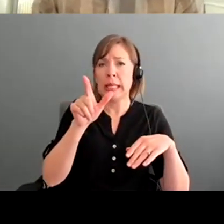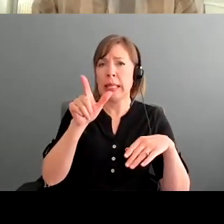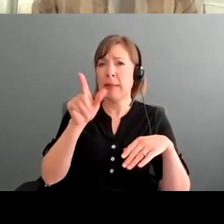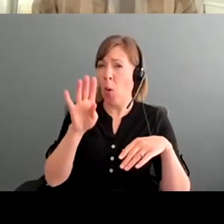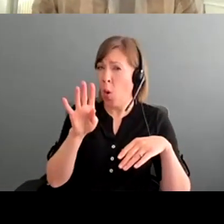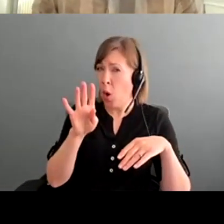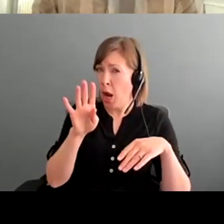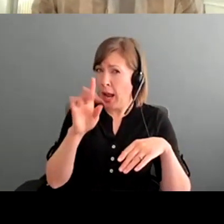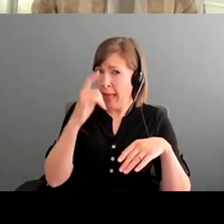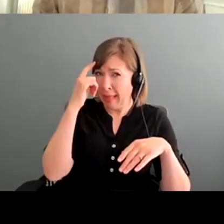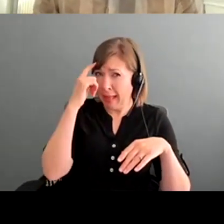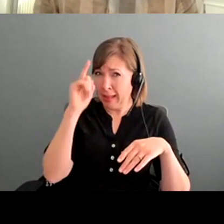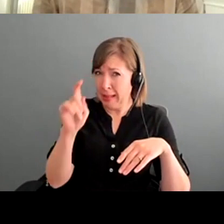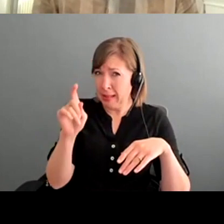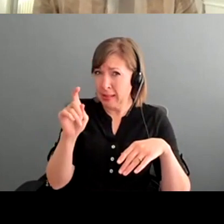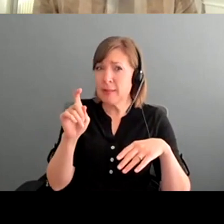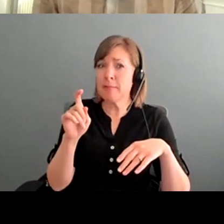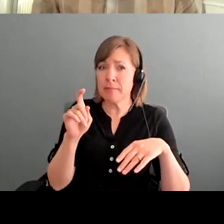24, I think.